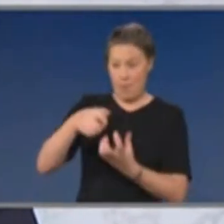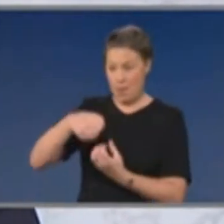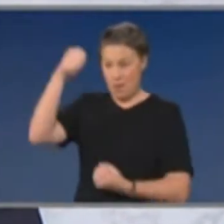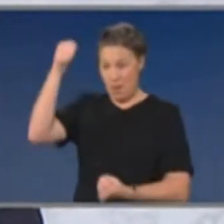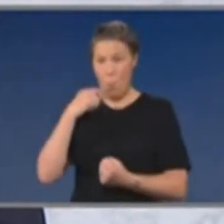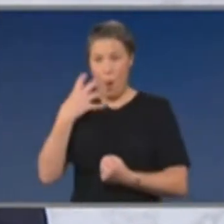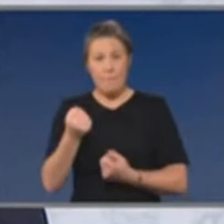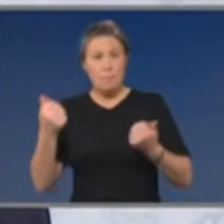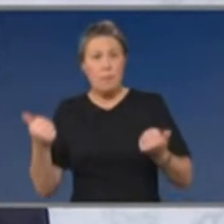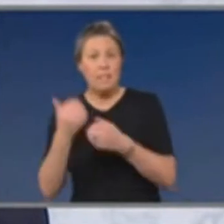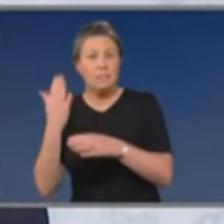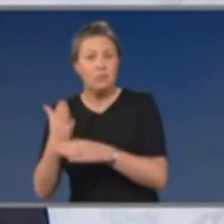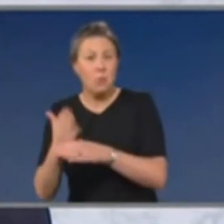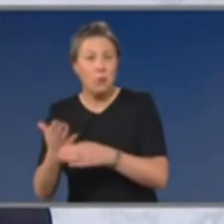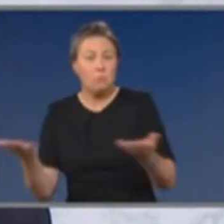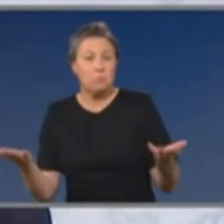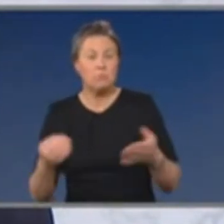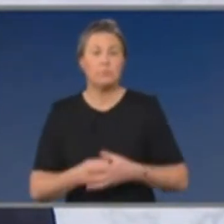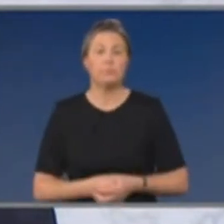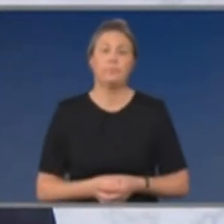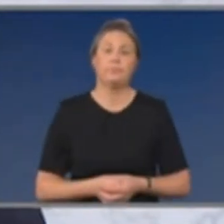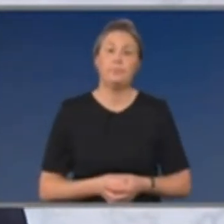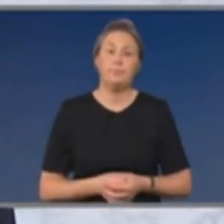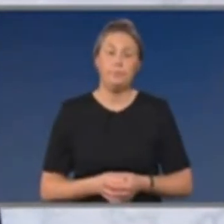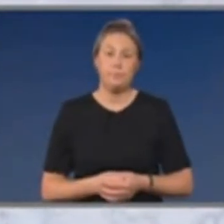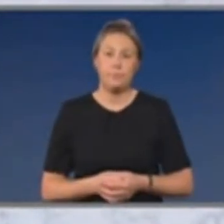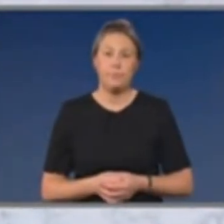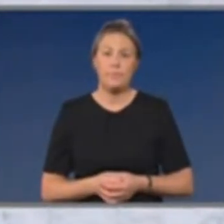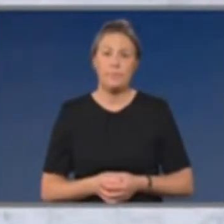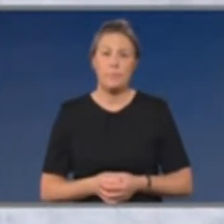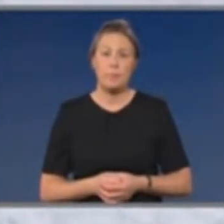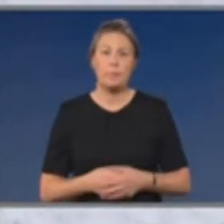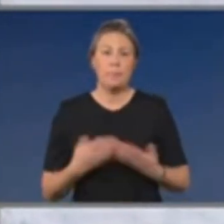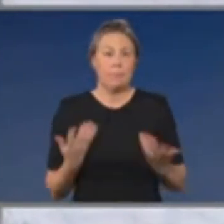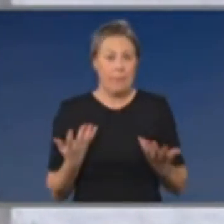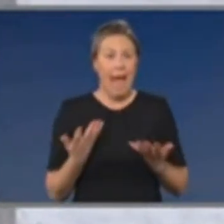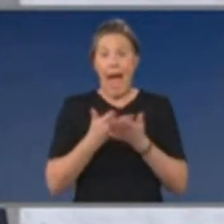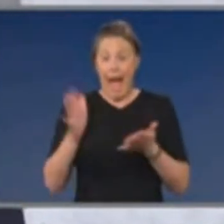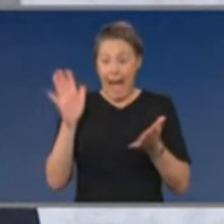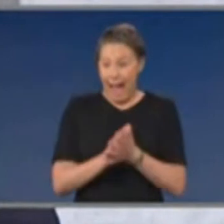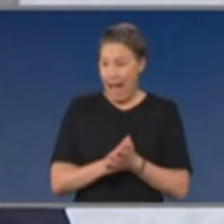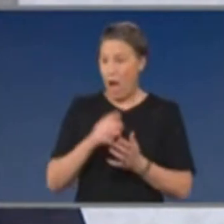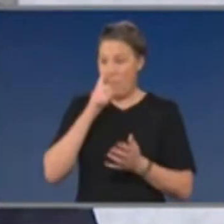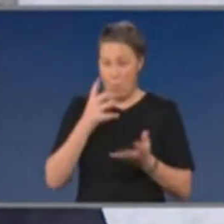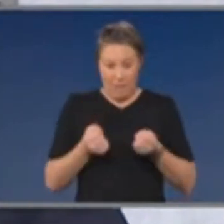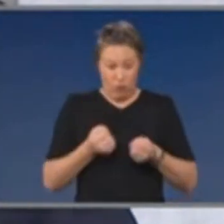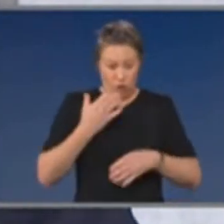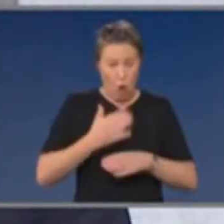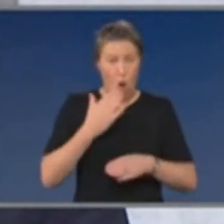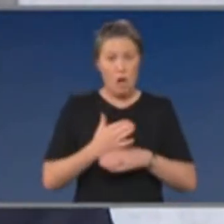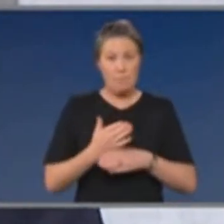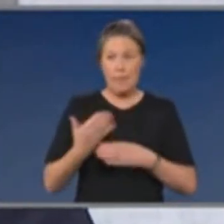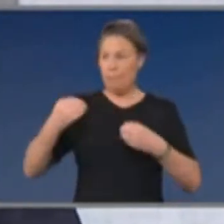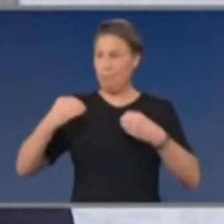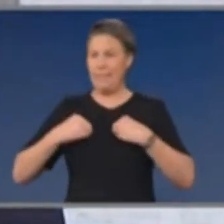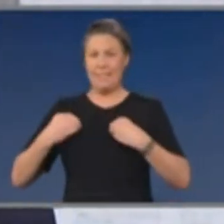by businesses and an economy that's growing. They're not created by training programs. They're created by businesses